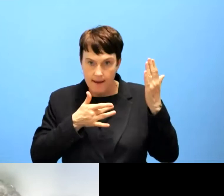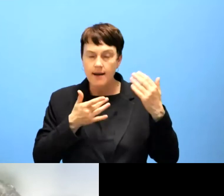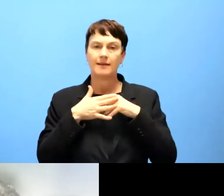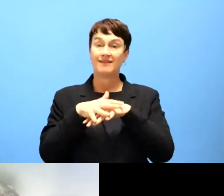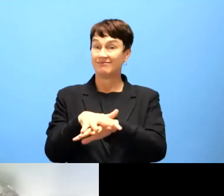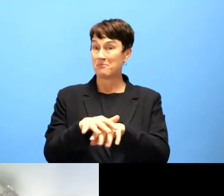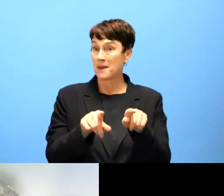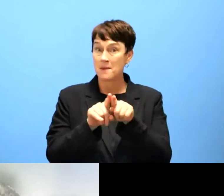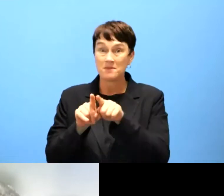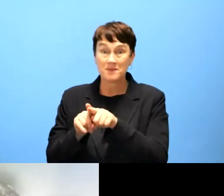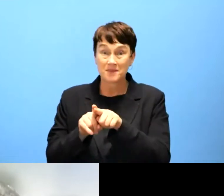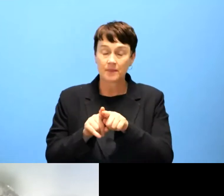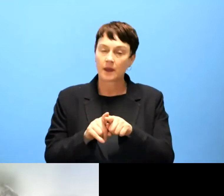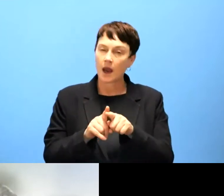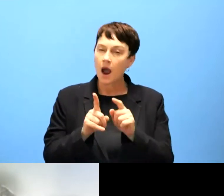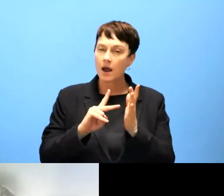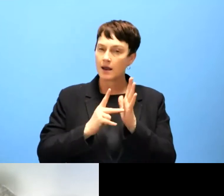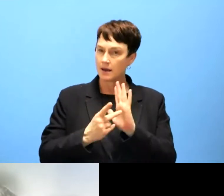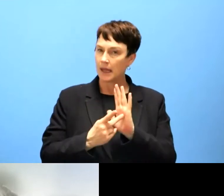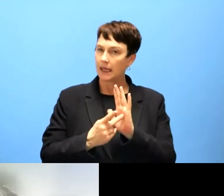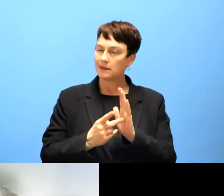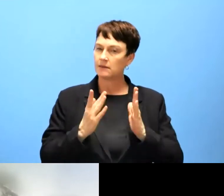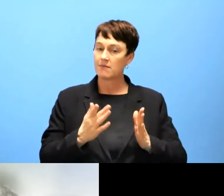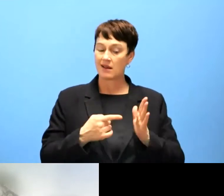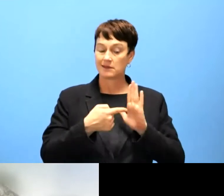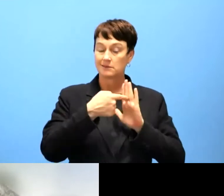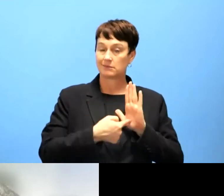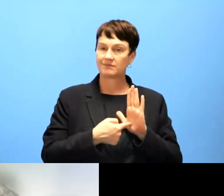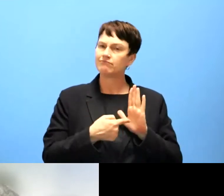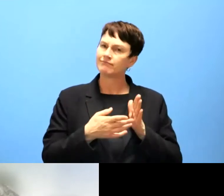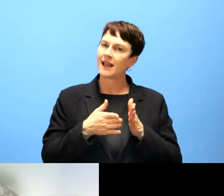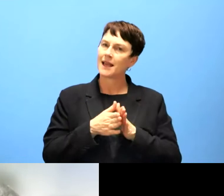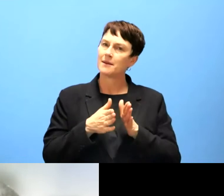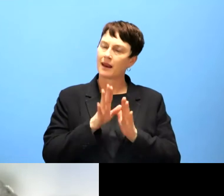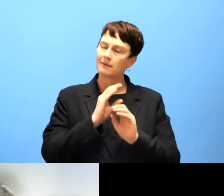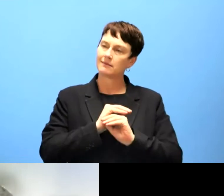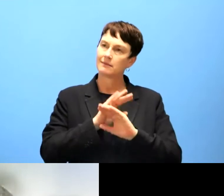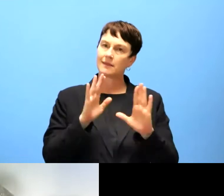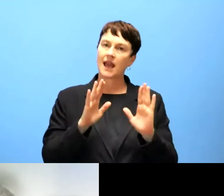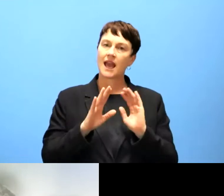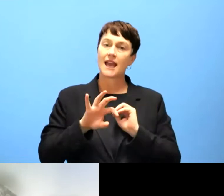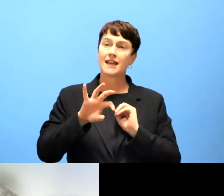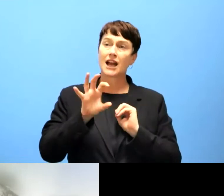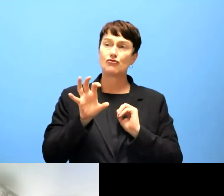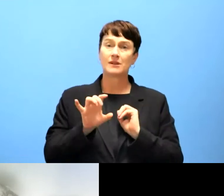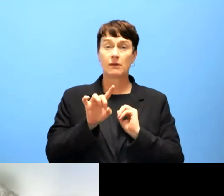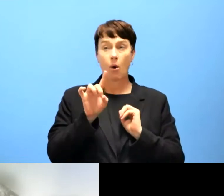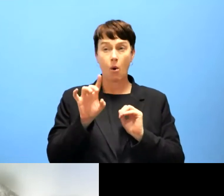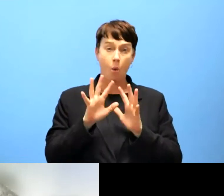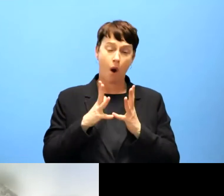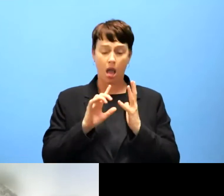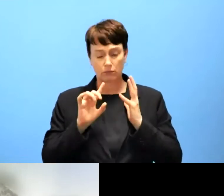that they can be used and understood also in other countries. I think this is very, very